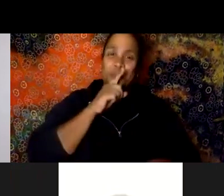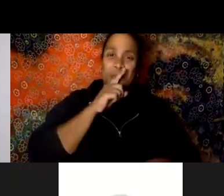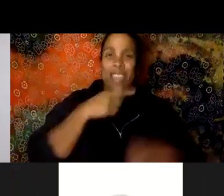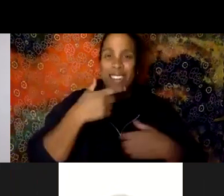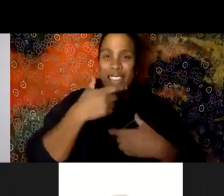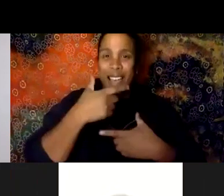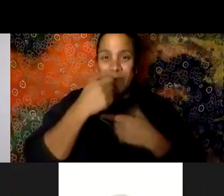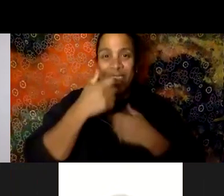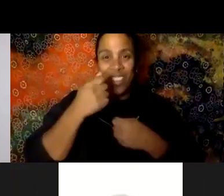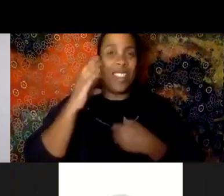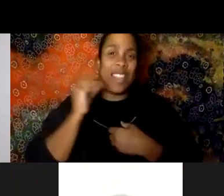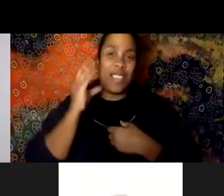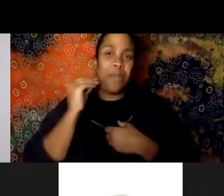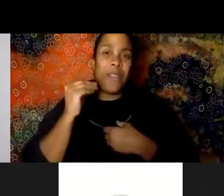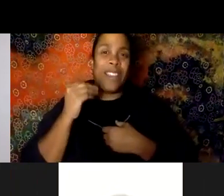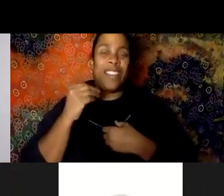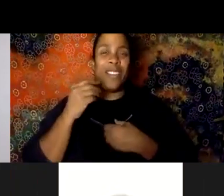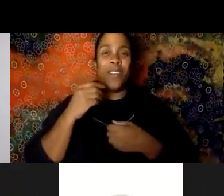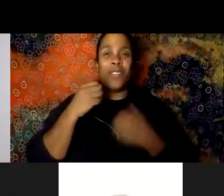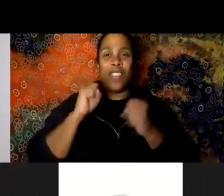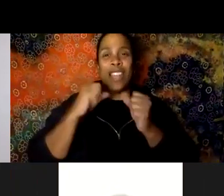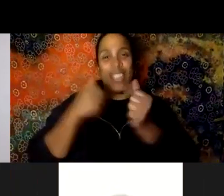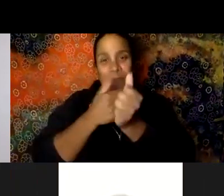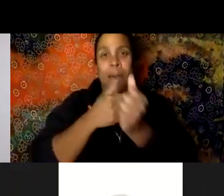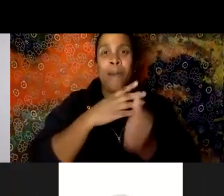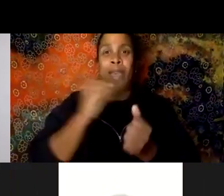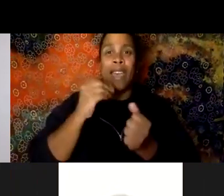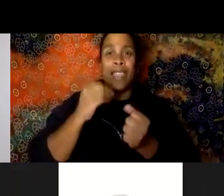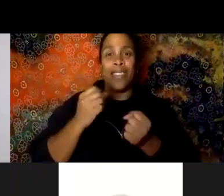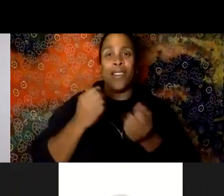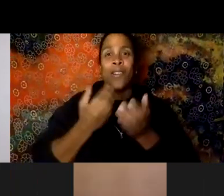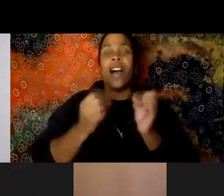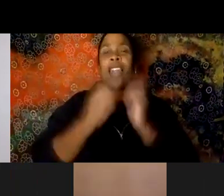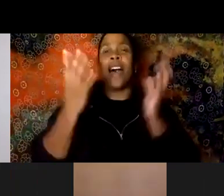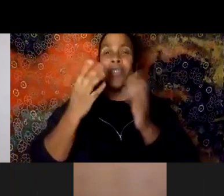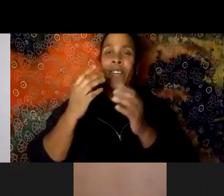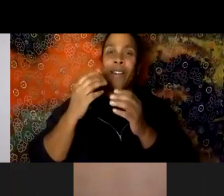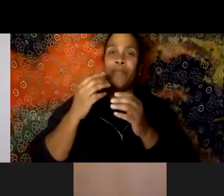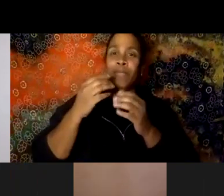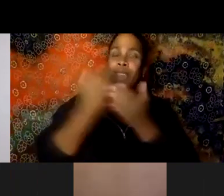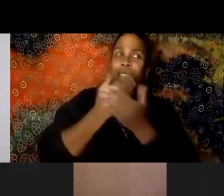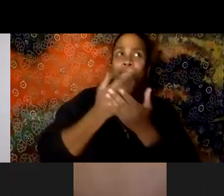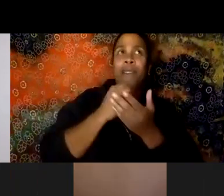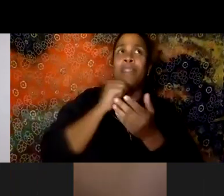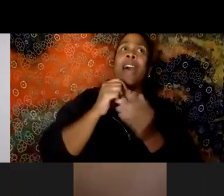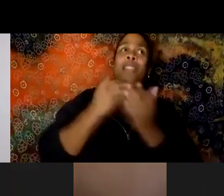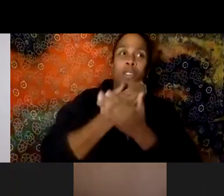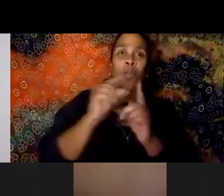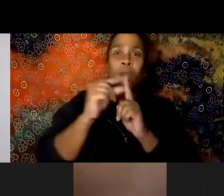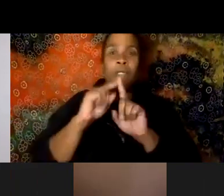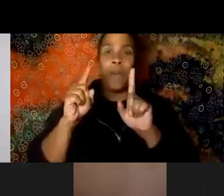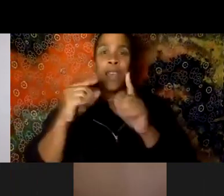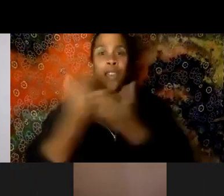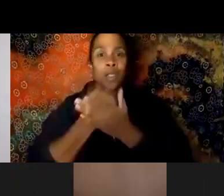It's really been interesting experience, you know, trying to keep up and, you know, a lot of not